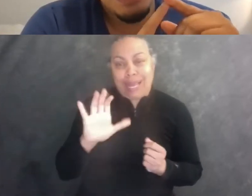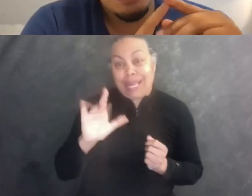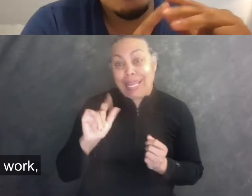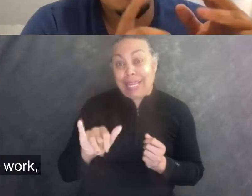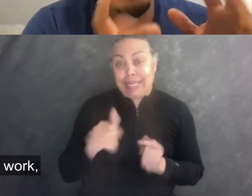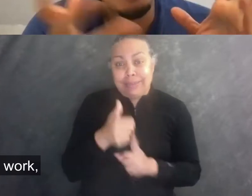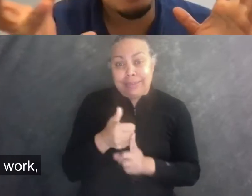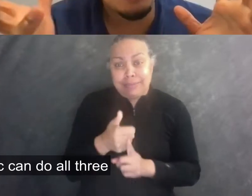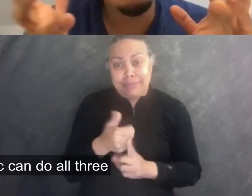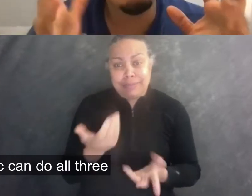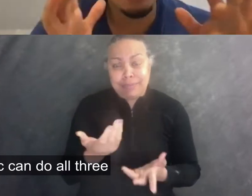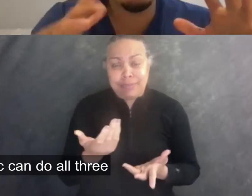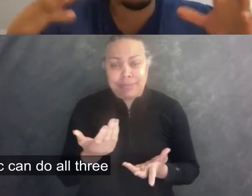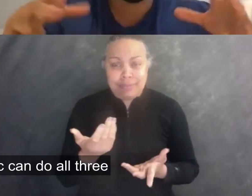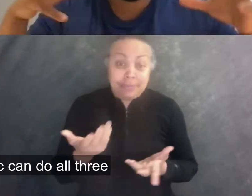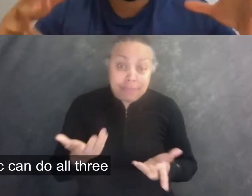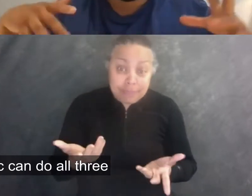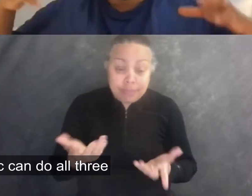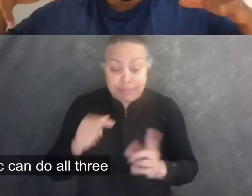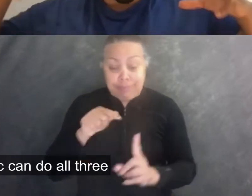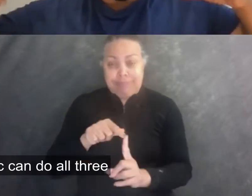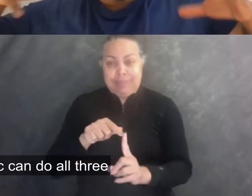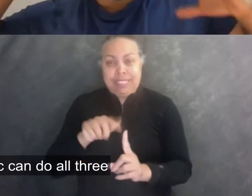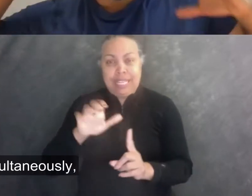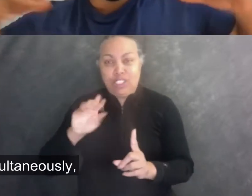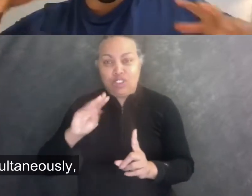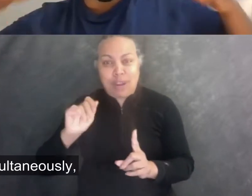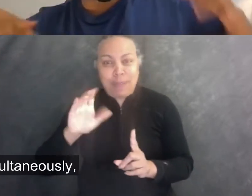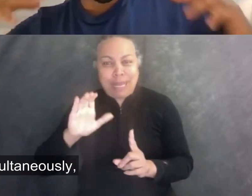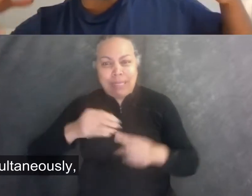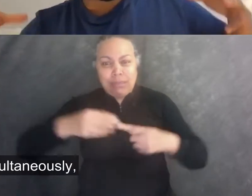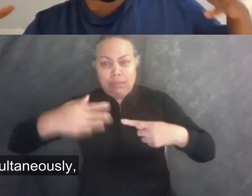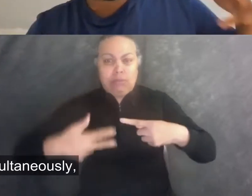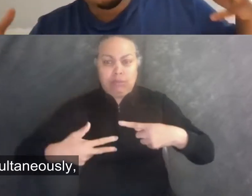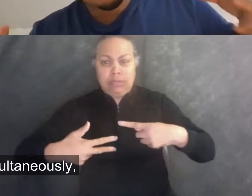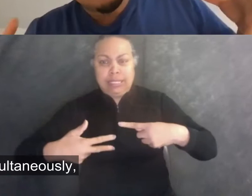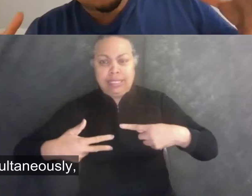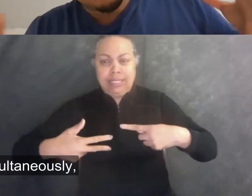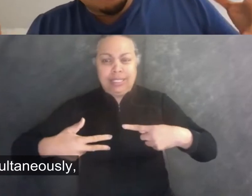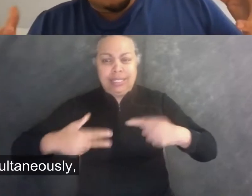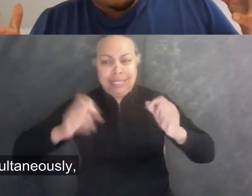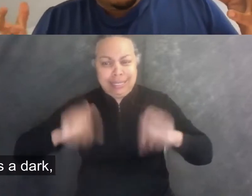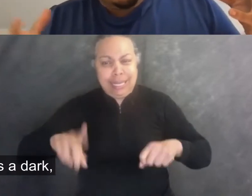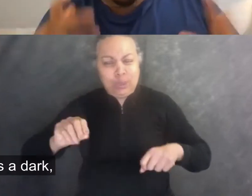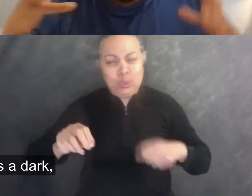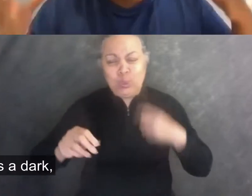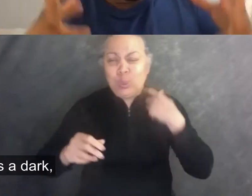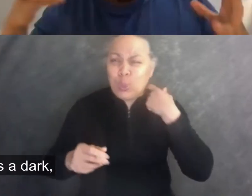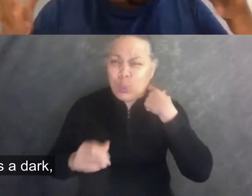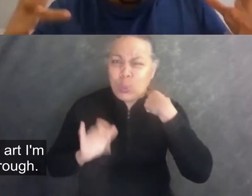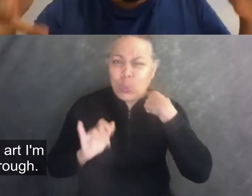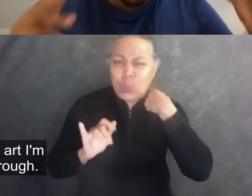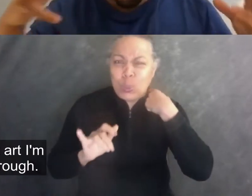Mm-hmm. And so if the medium of ceramic can do all three of those things simultaneously, that's